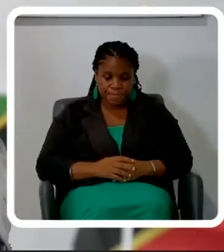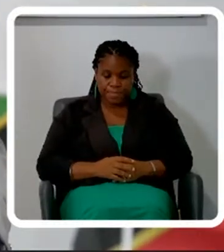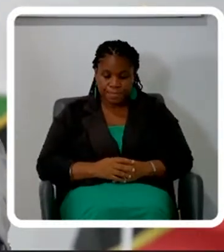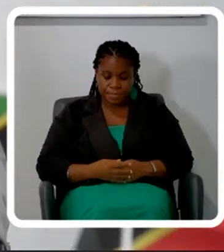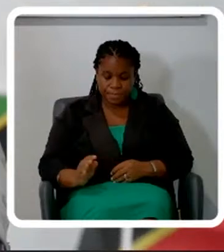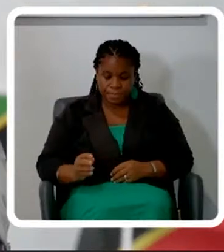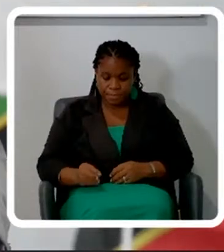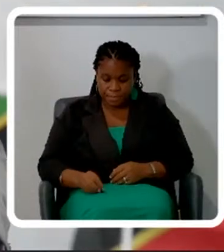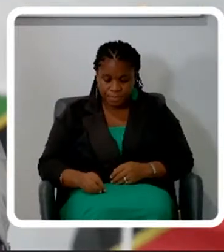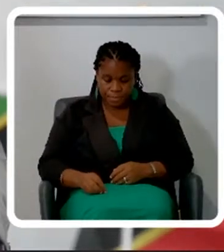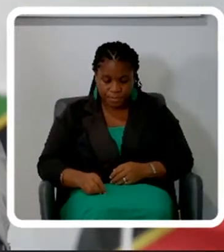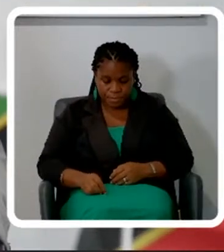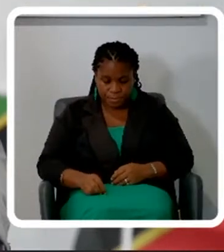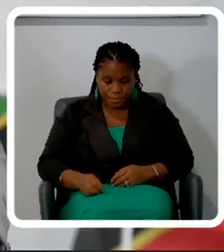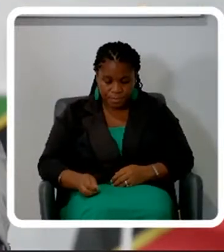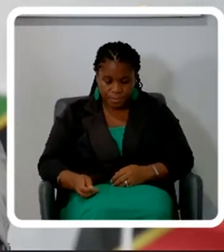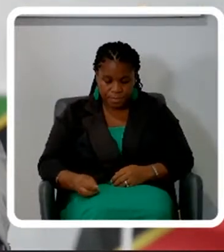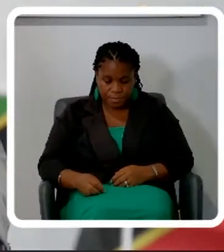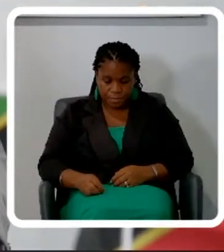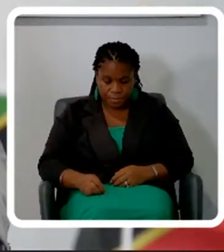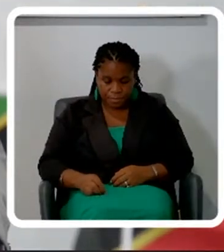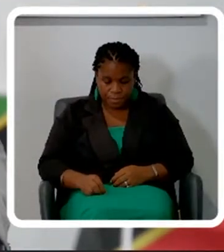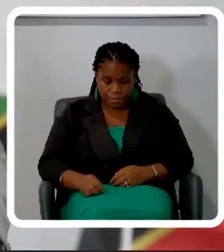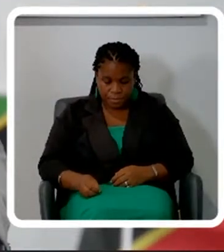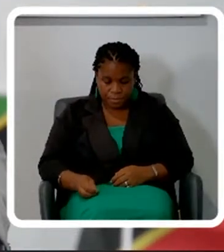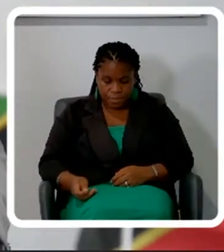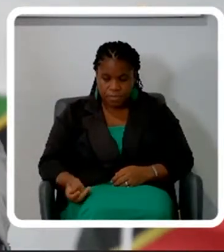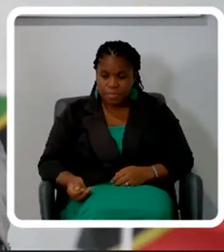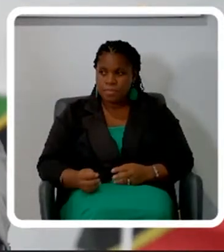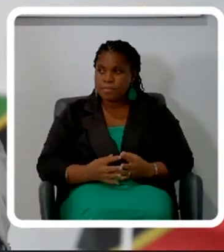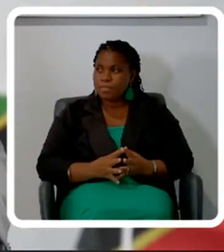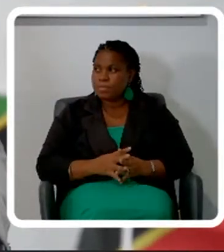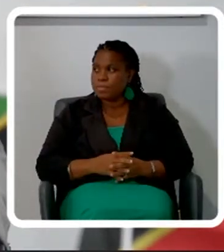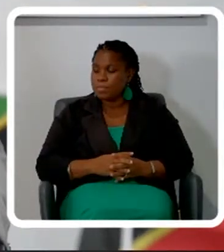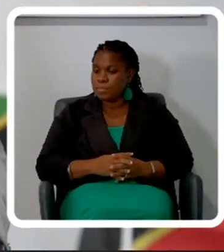Also at that meeting was the president of